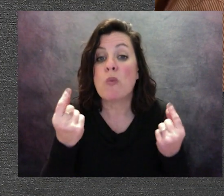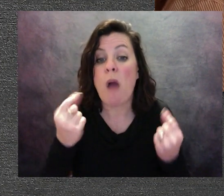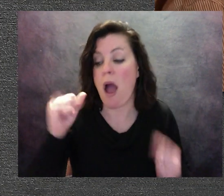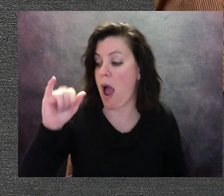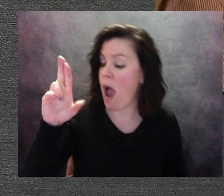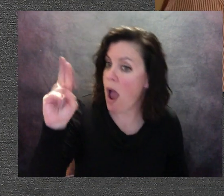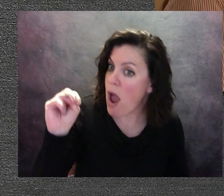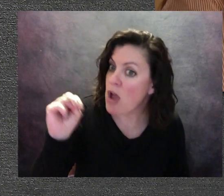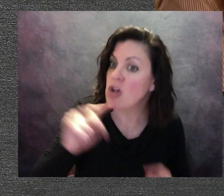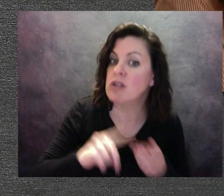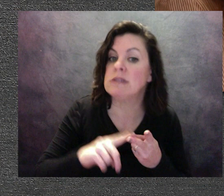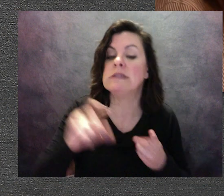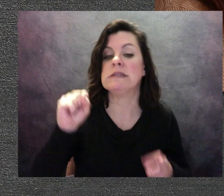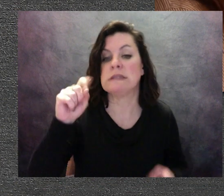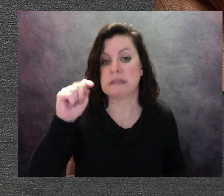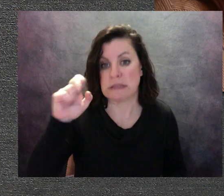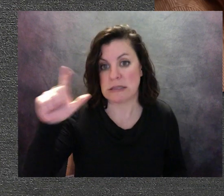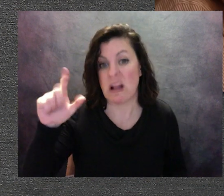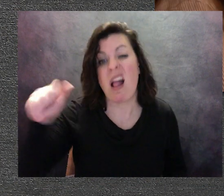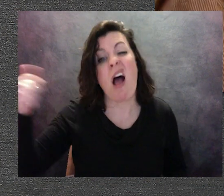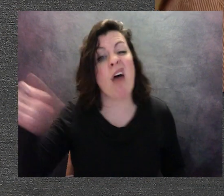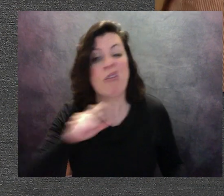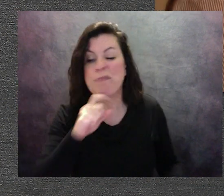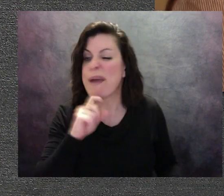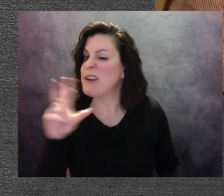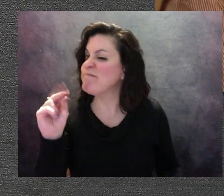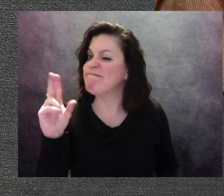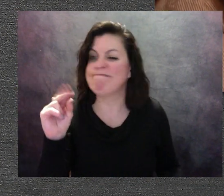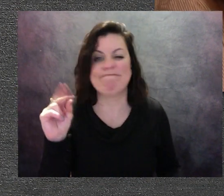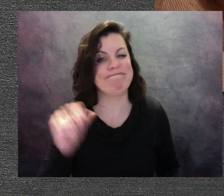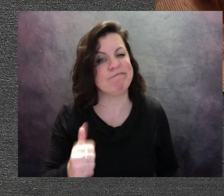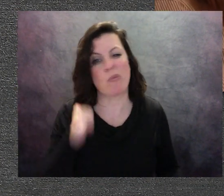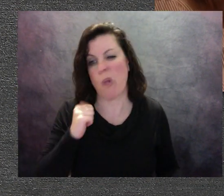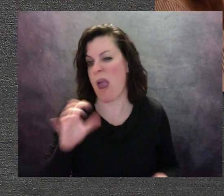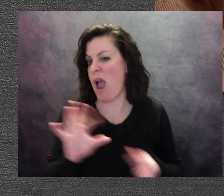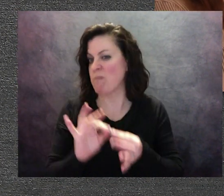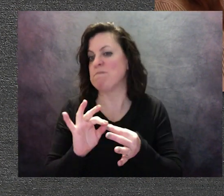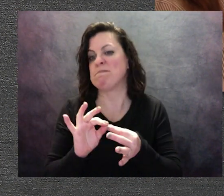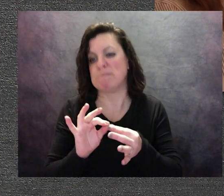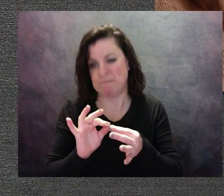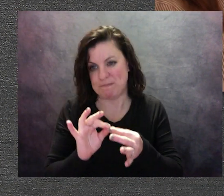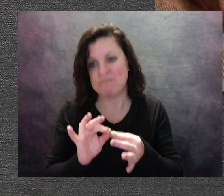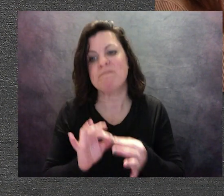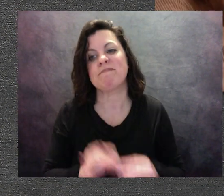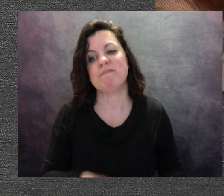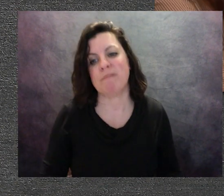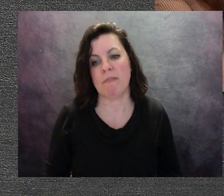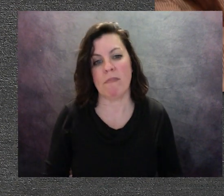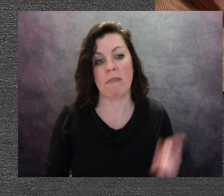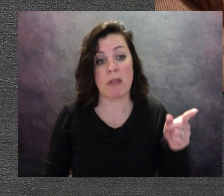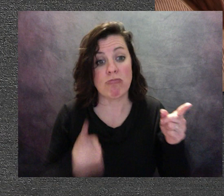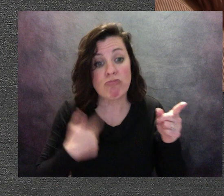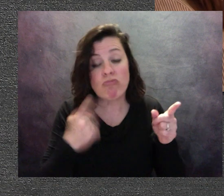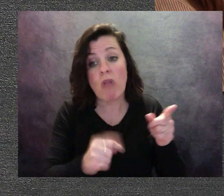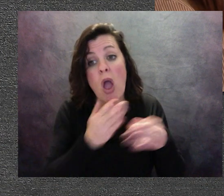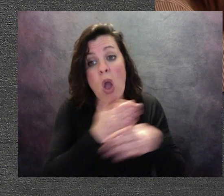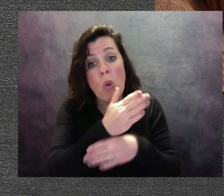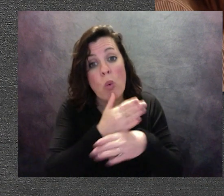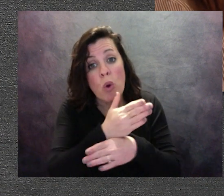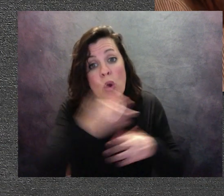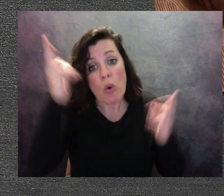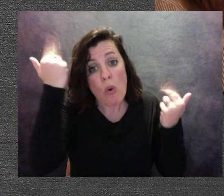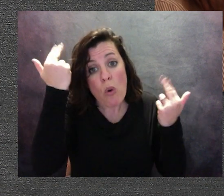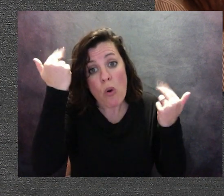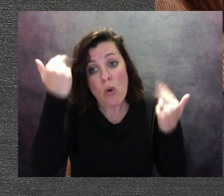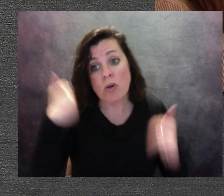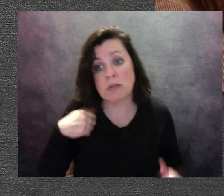up other metals, says his father. Mickey touches the magnet to a painted wooden horse. Nothing happens.